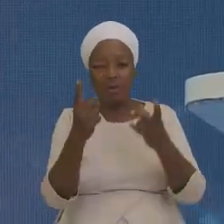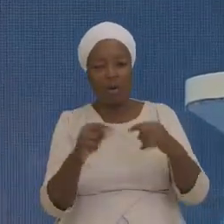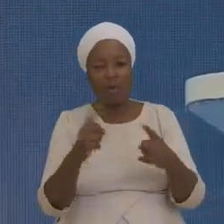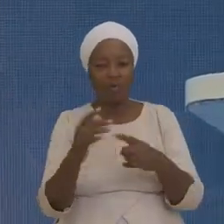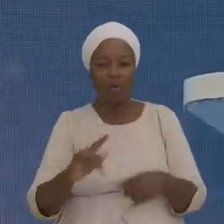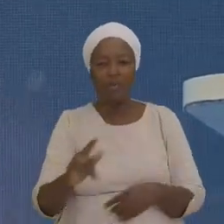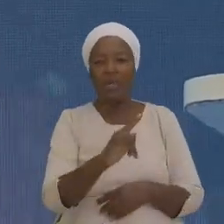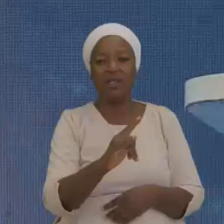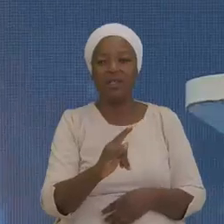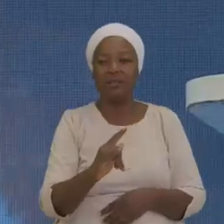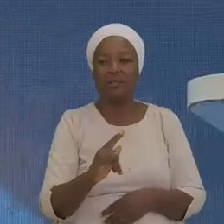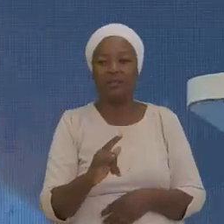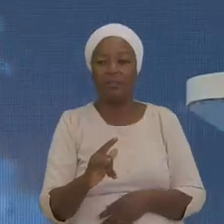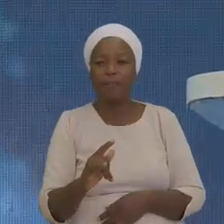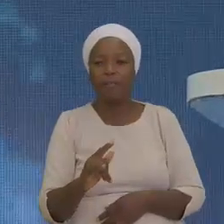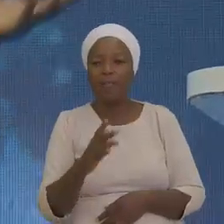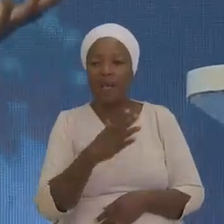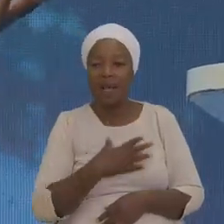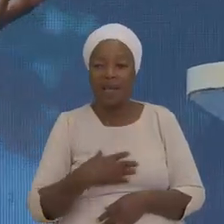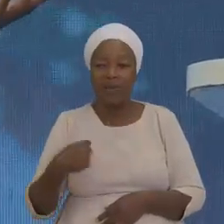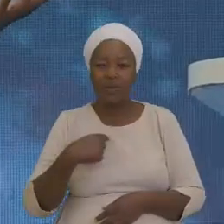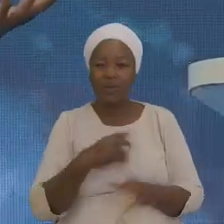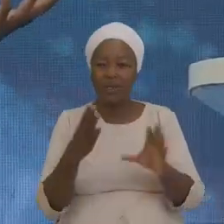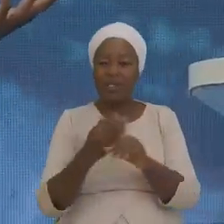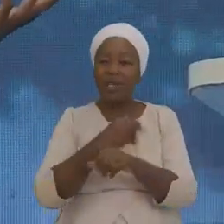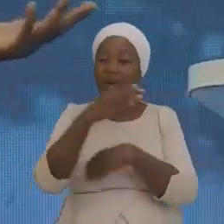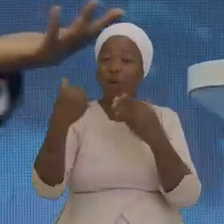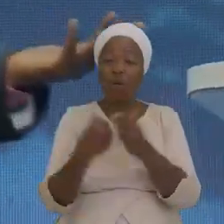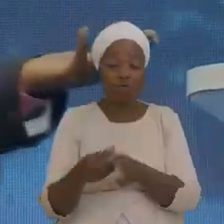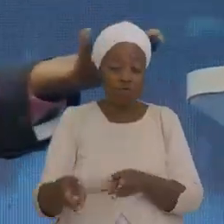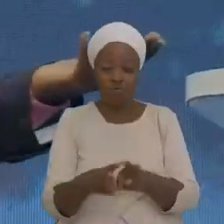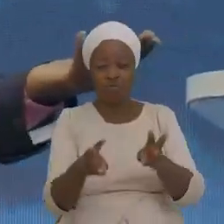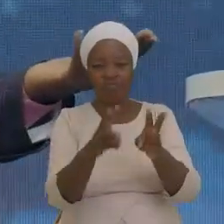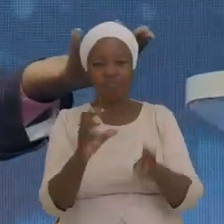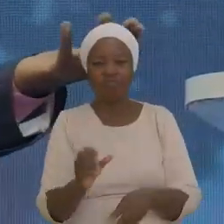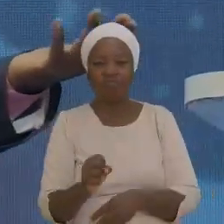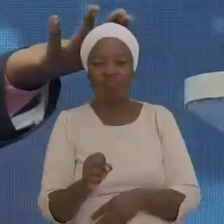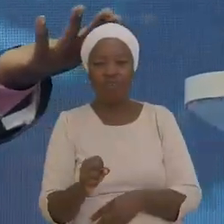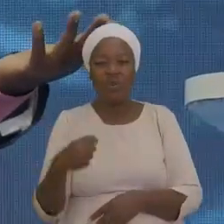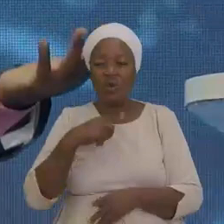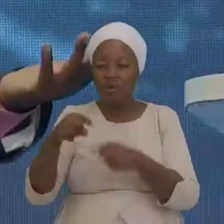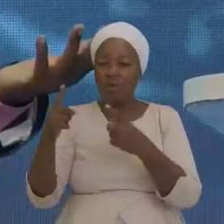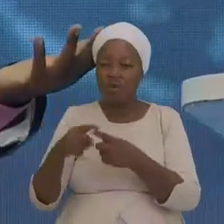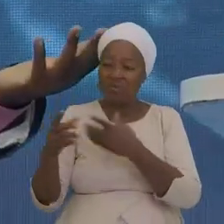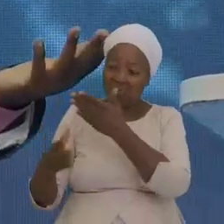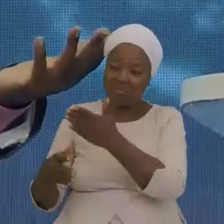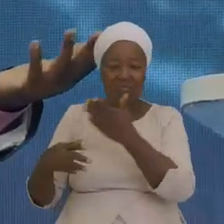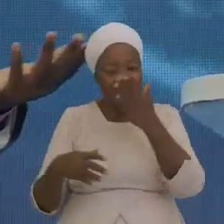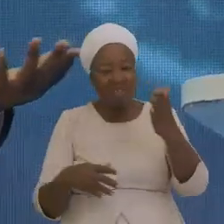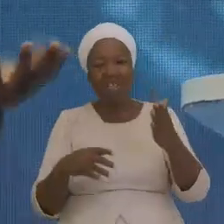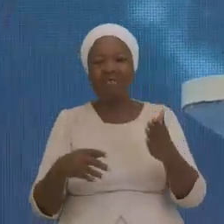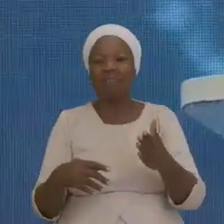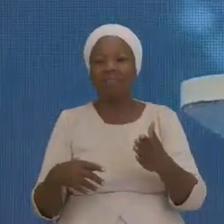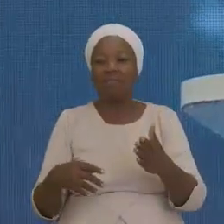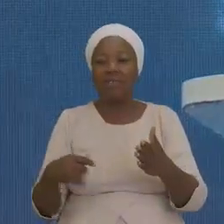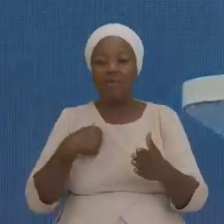plane, and we take all routes. We go to there, we go to that place.